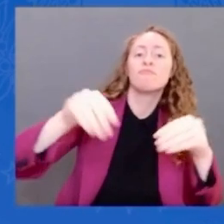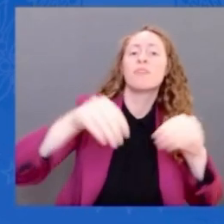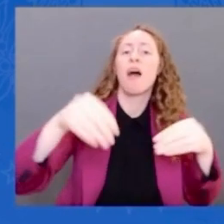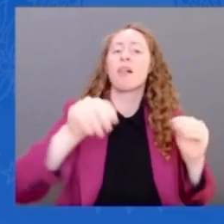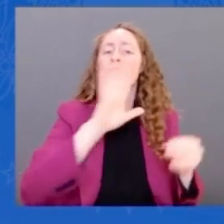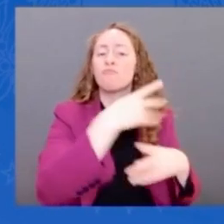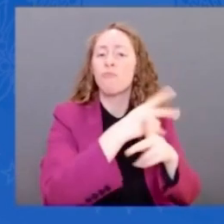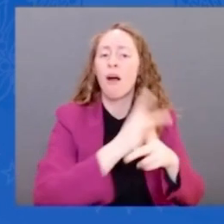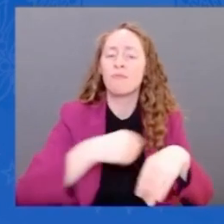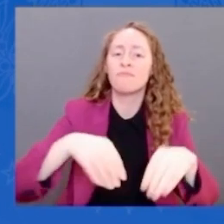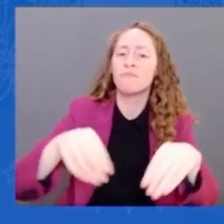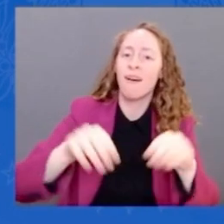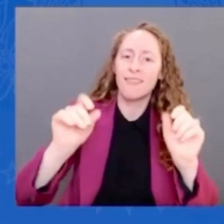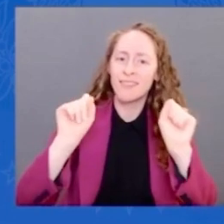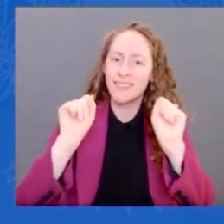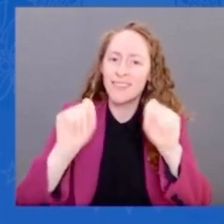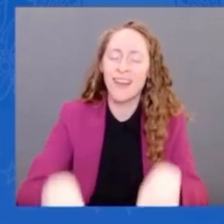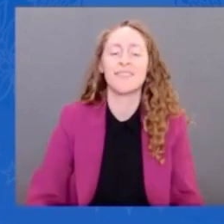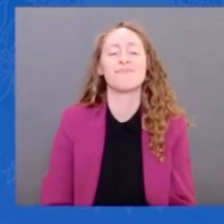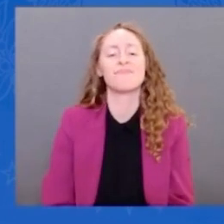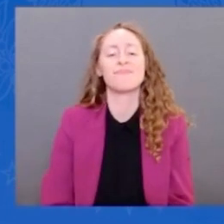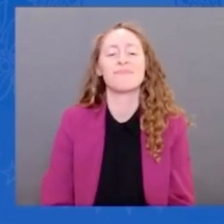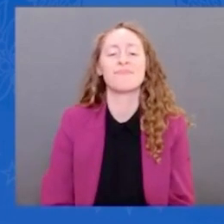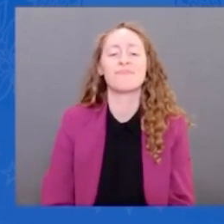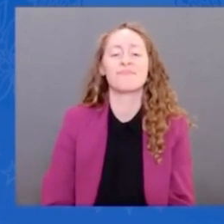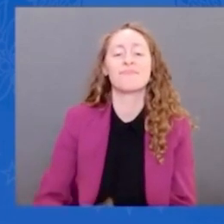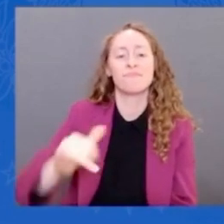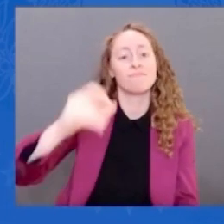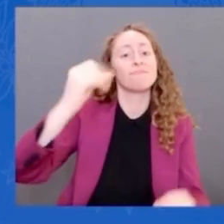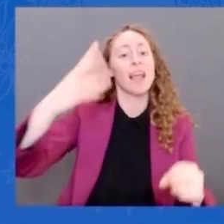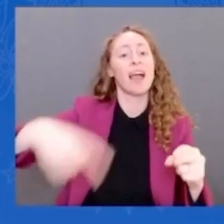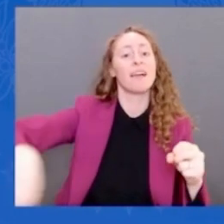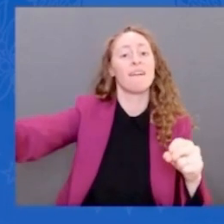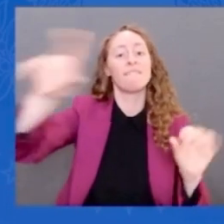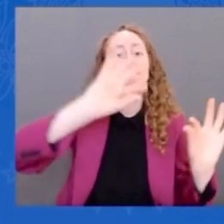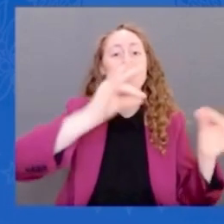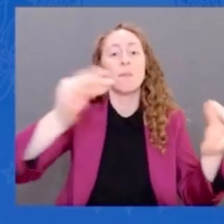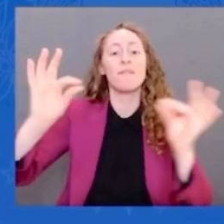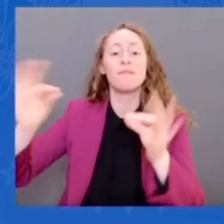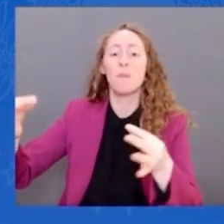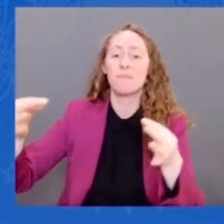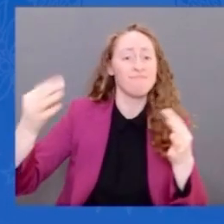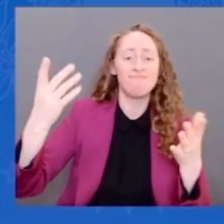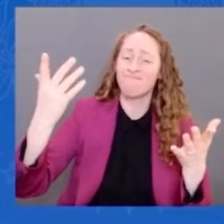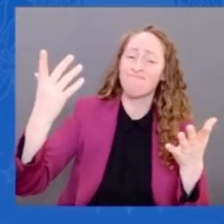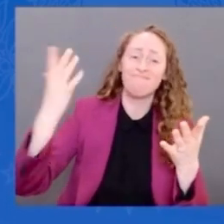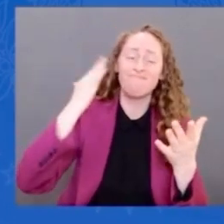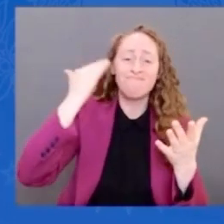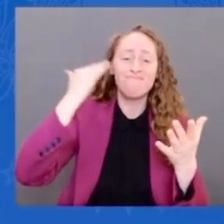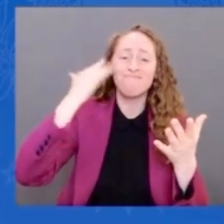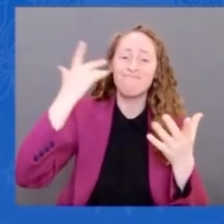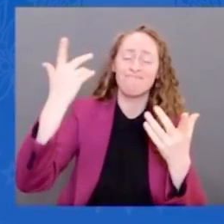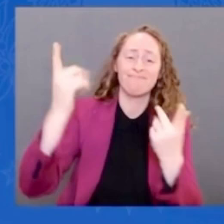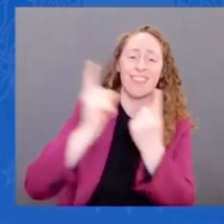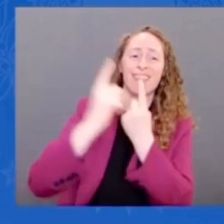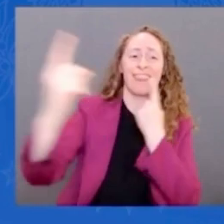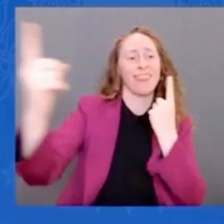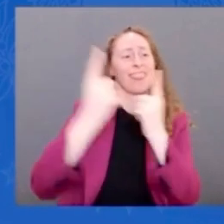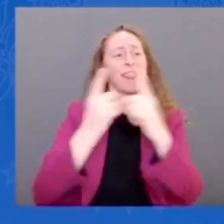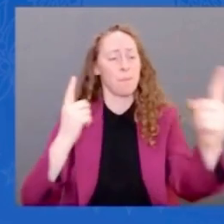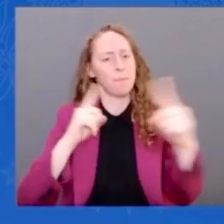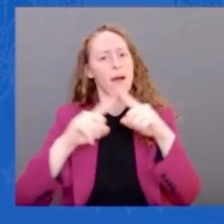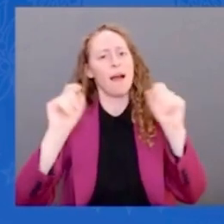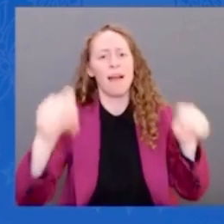together. You know, the need for high-speed internet is a little bit like what used to be probably what my grandfather talked about, the need to have a